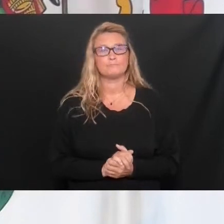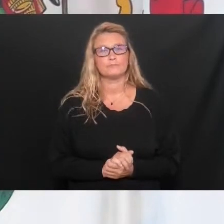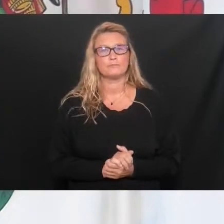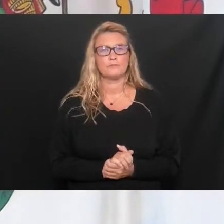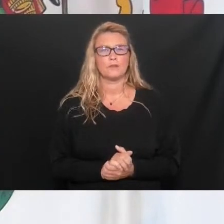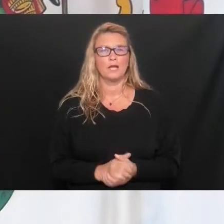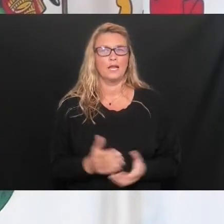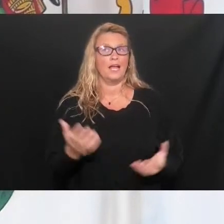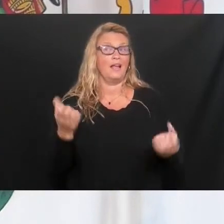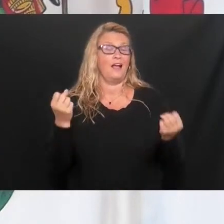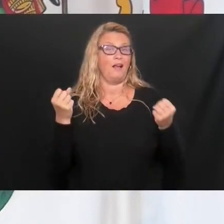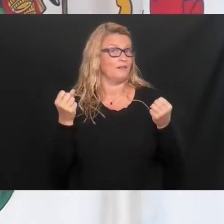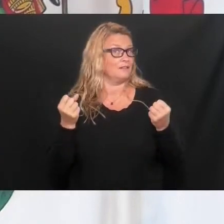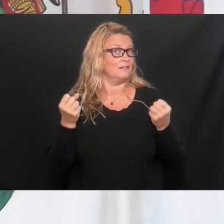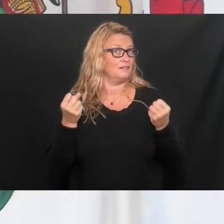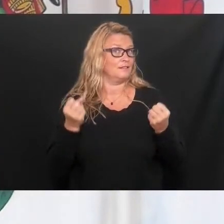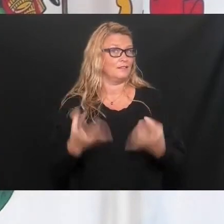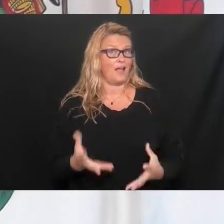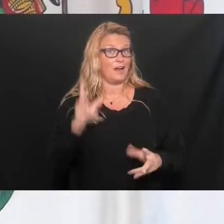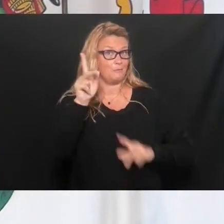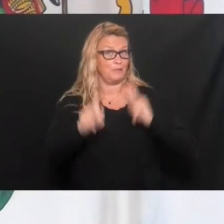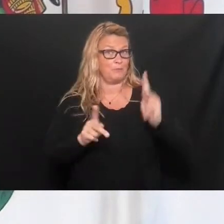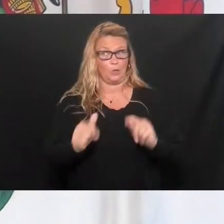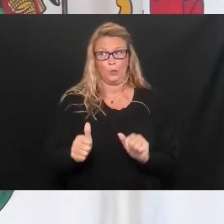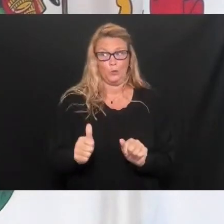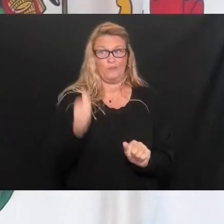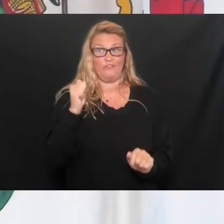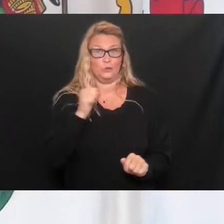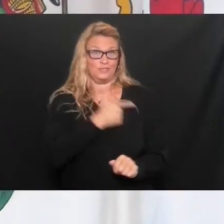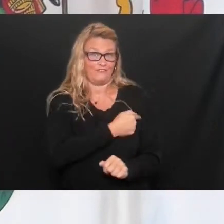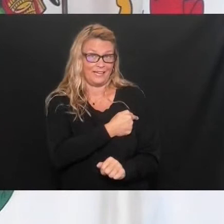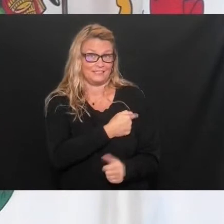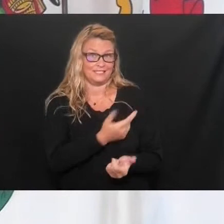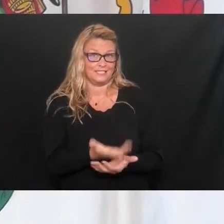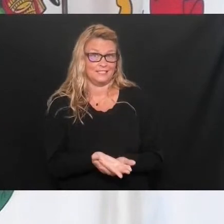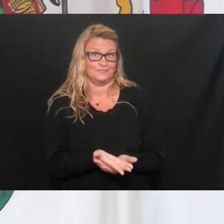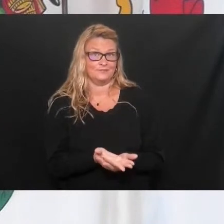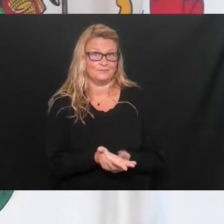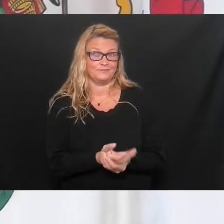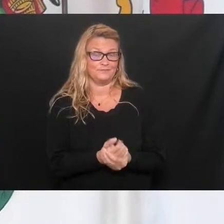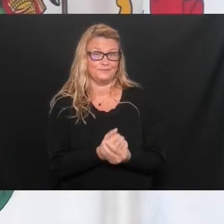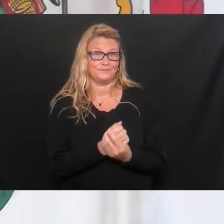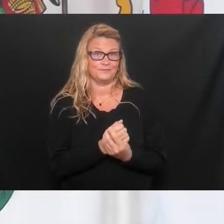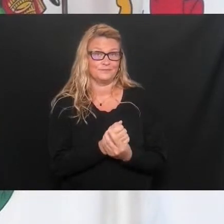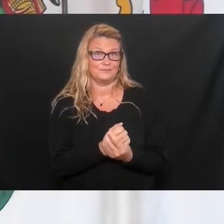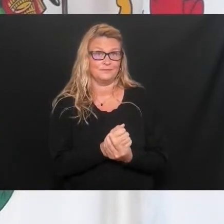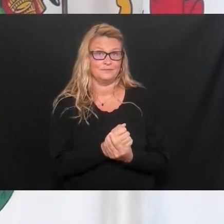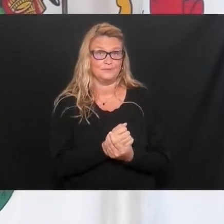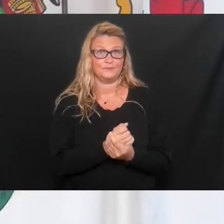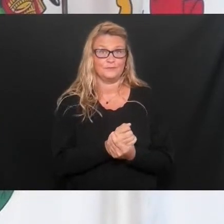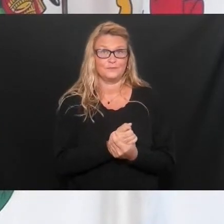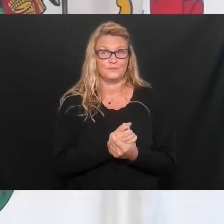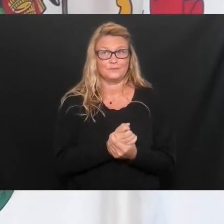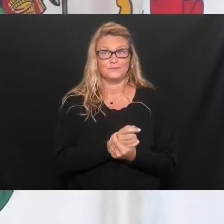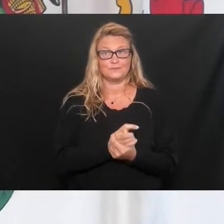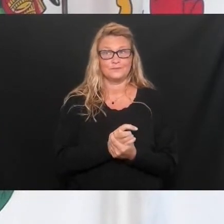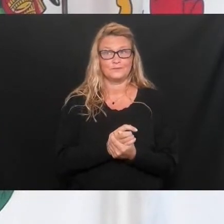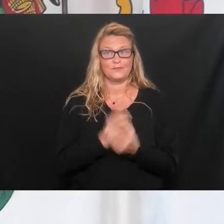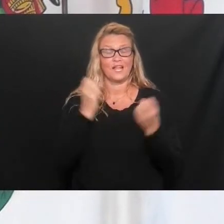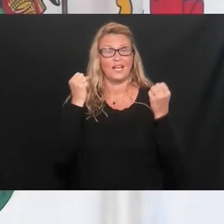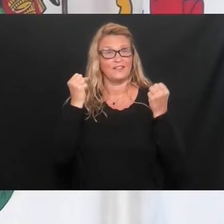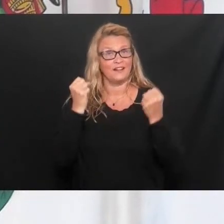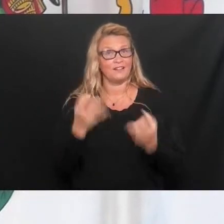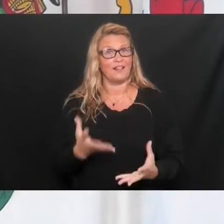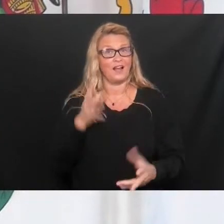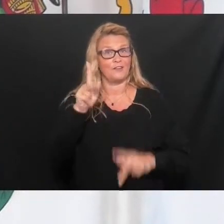a bunch of our people that won't even get the vaccine. And absolutely, a bunch